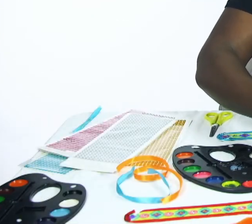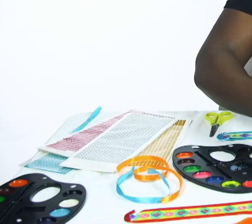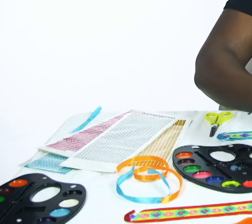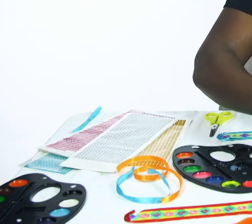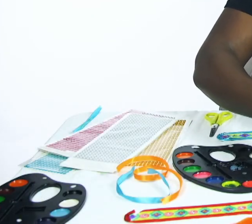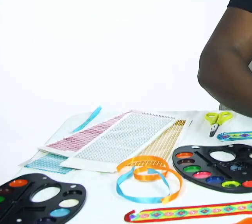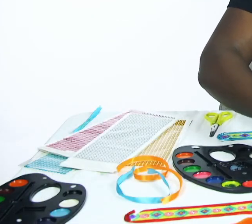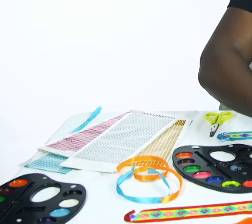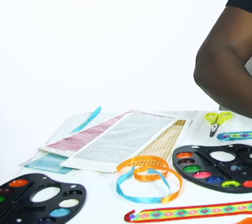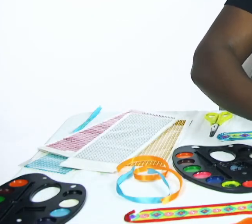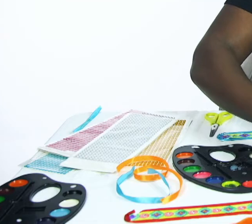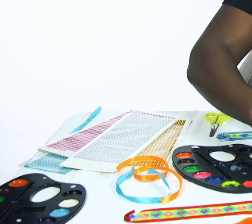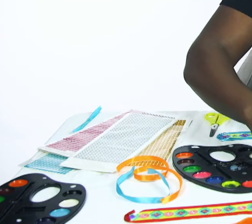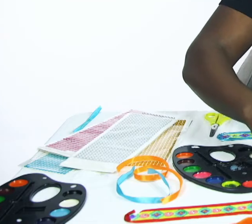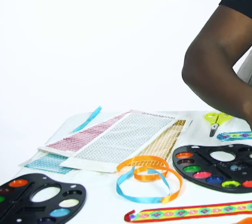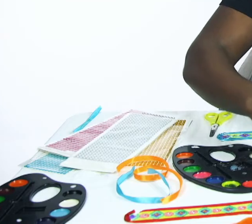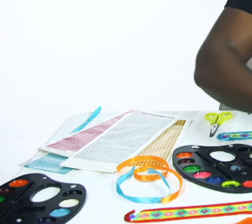let's say,